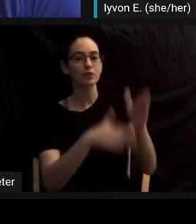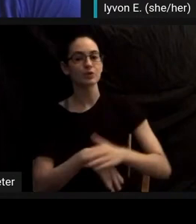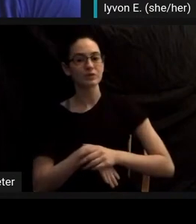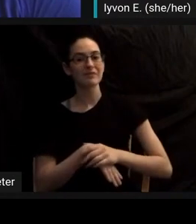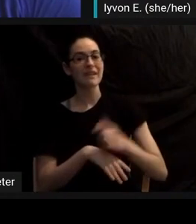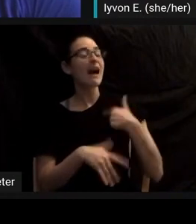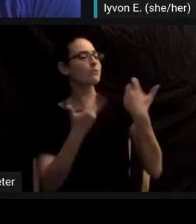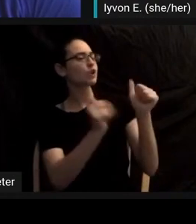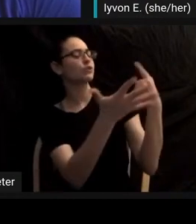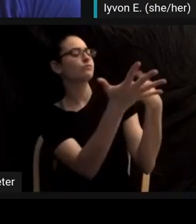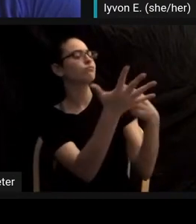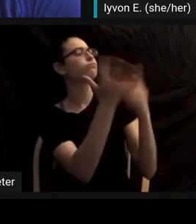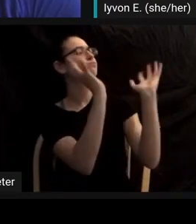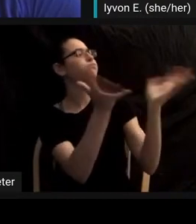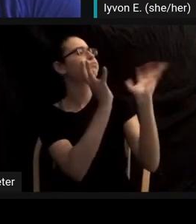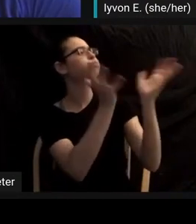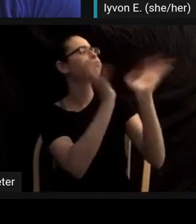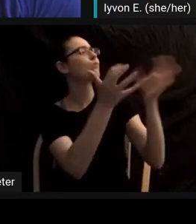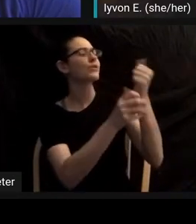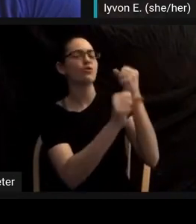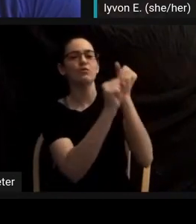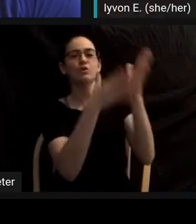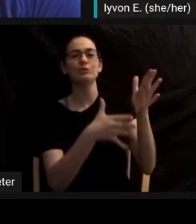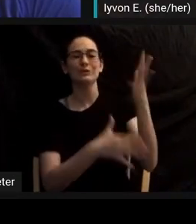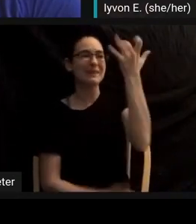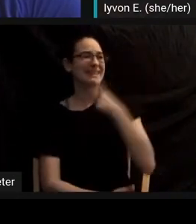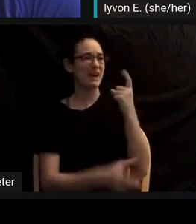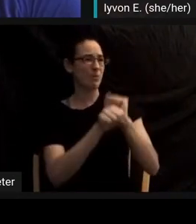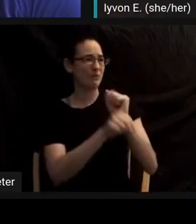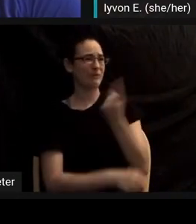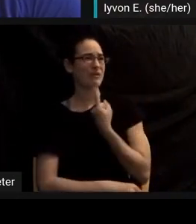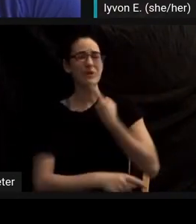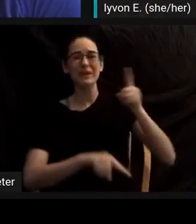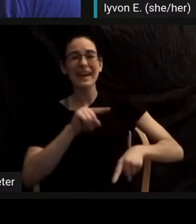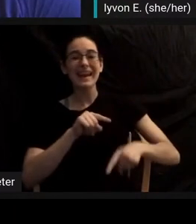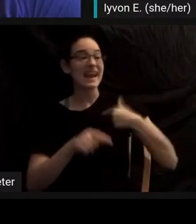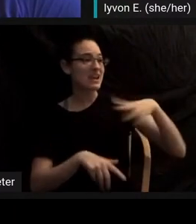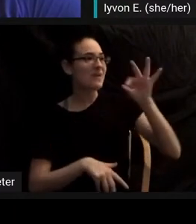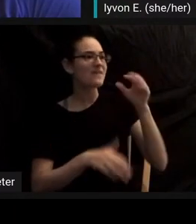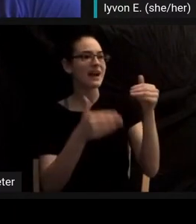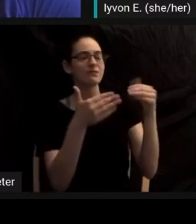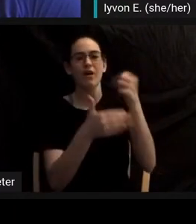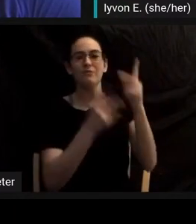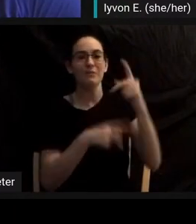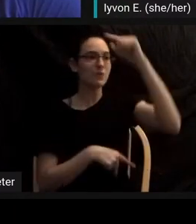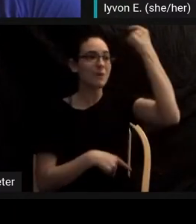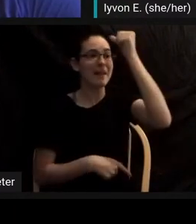with other producers because it's not an island. And I keep finding specifically more Black women producers. I hear of a new one and I'm